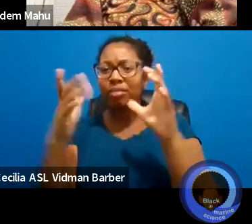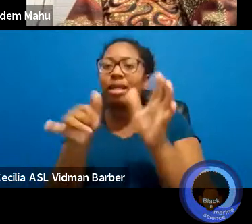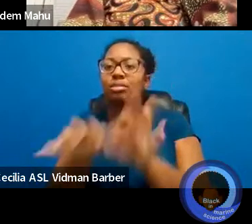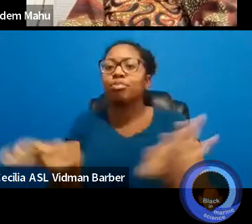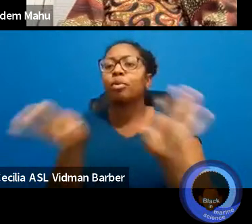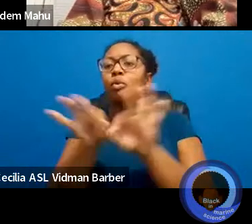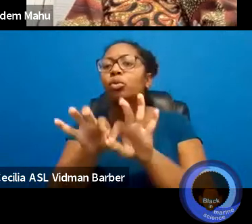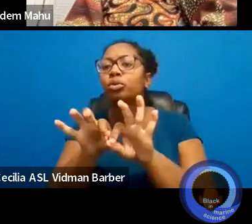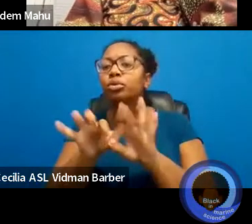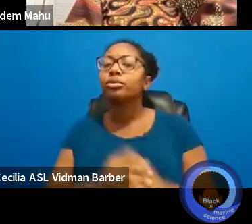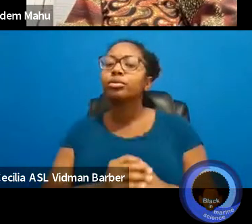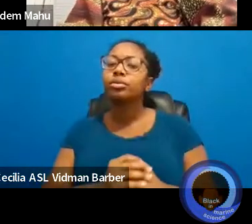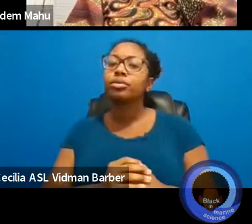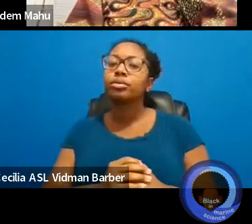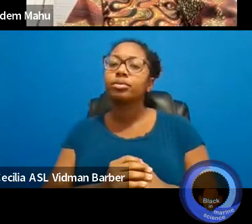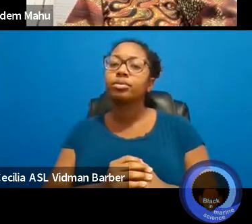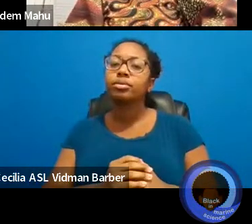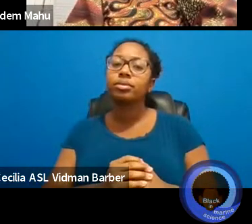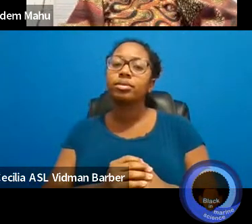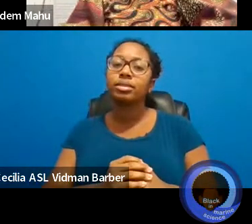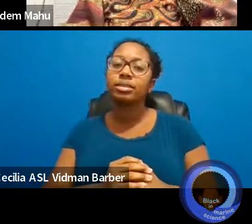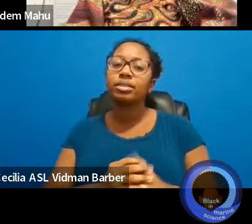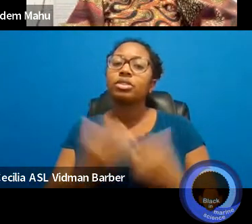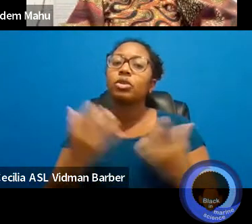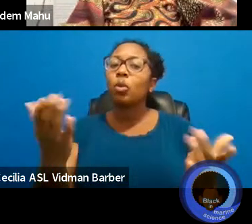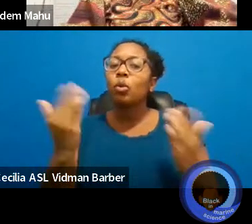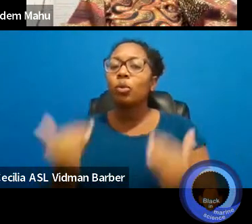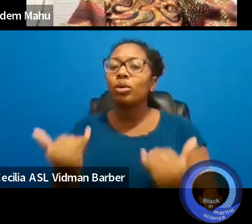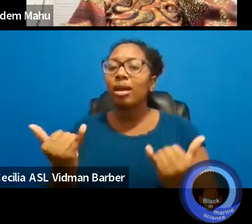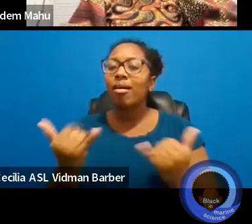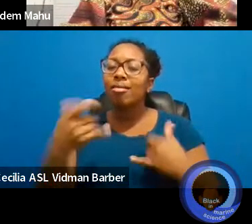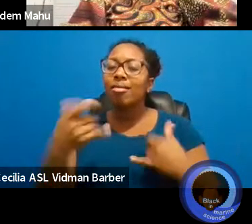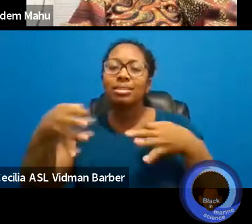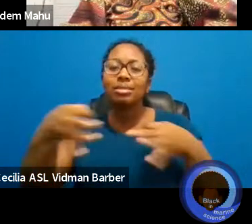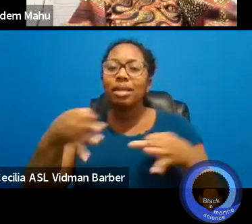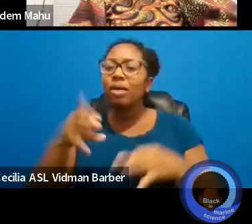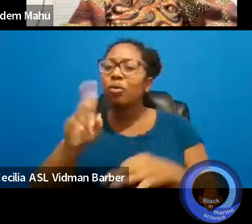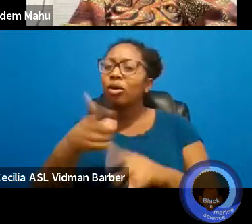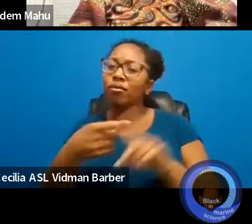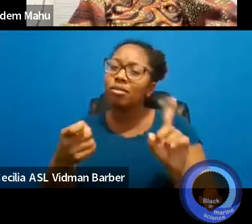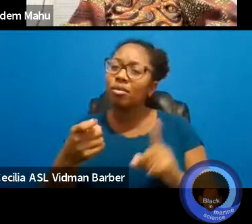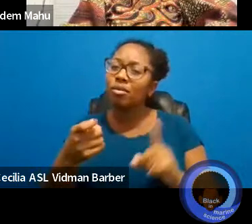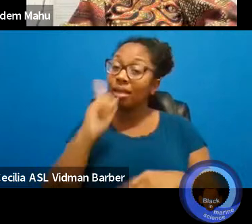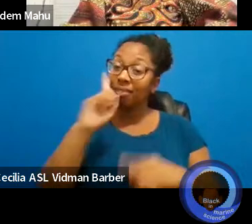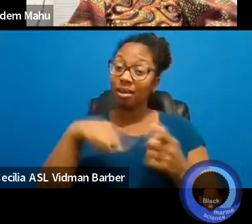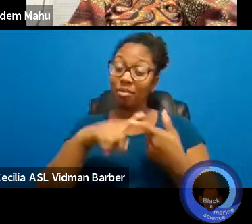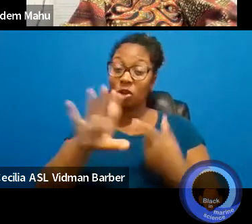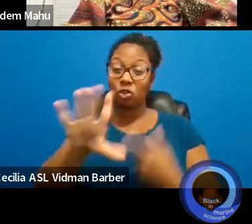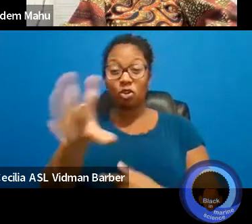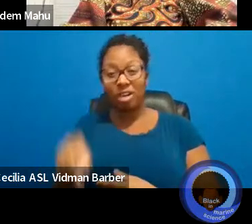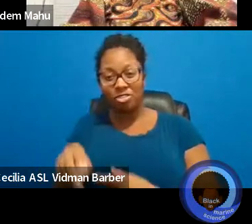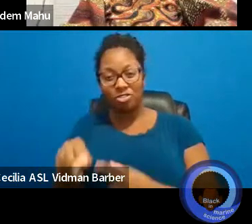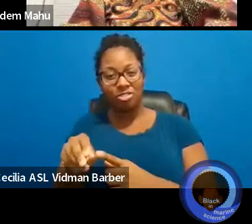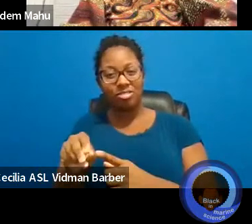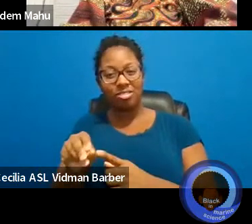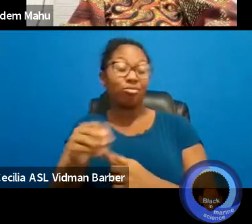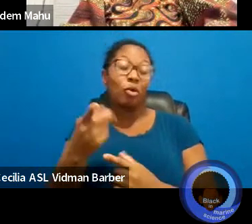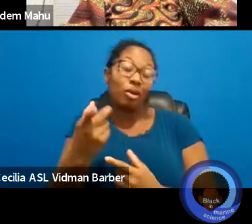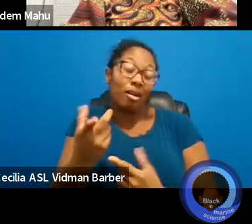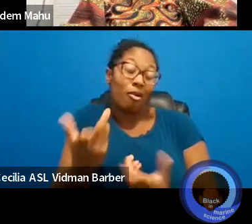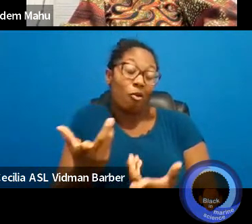tell us a little bit about where you come from. When you think about your country, what is the first thing that comes into your mind? And we'll start